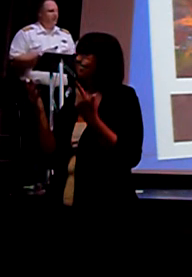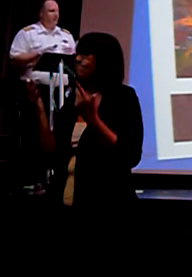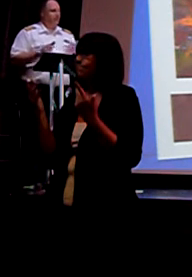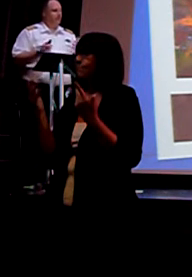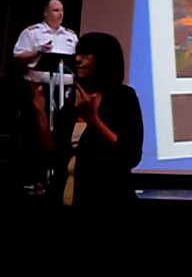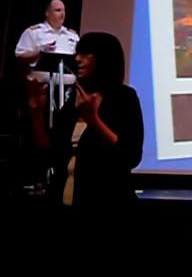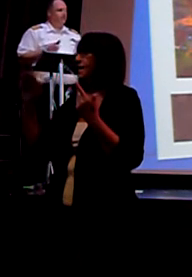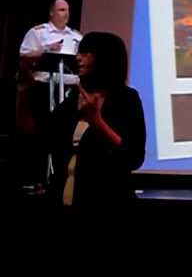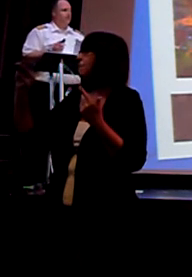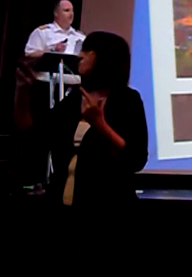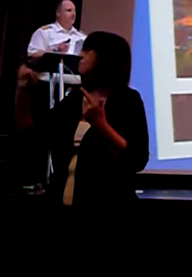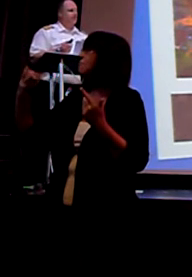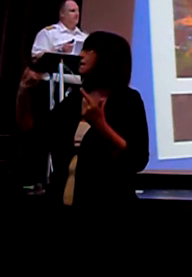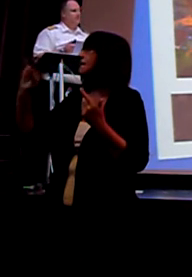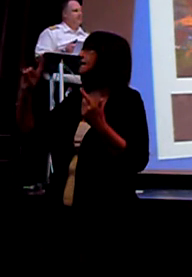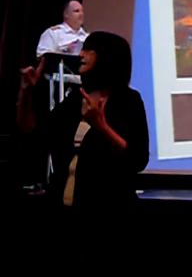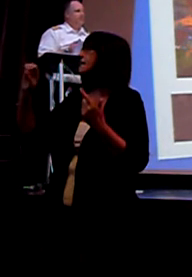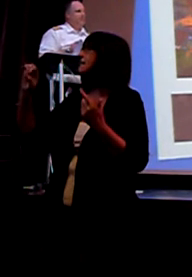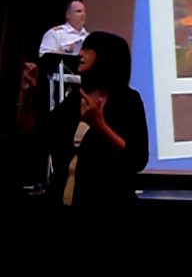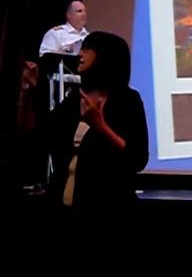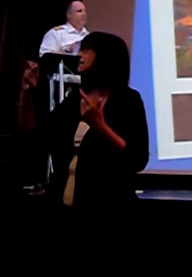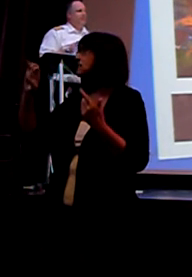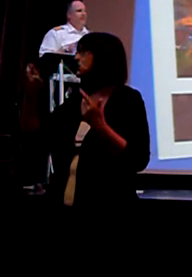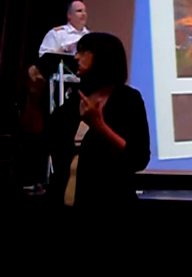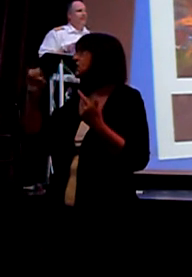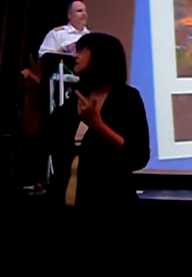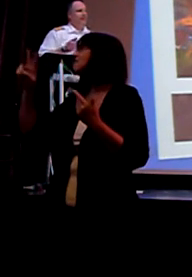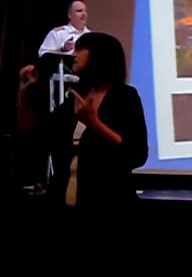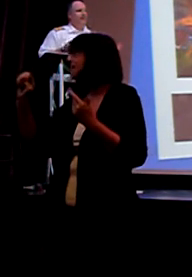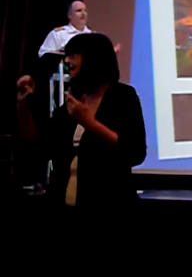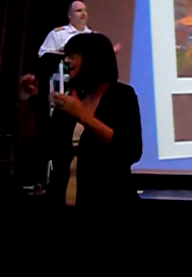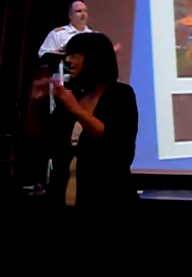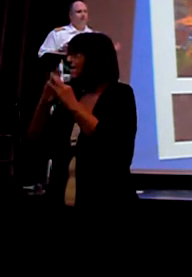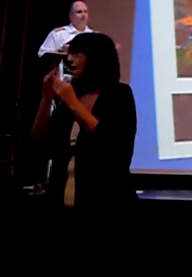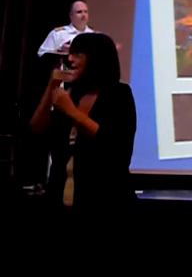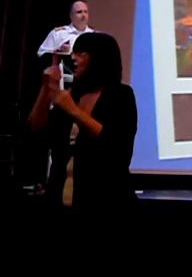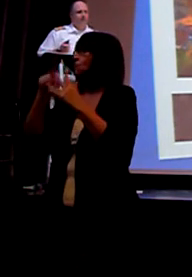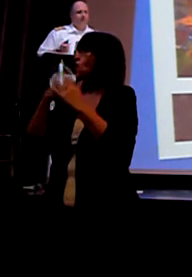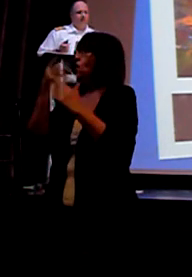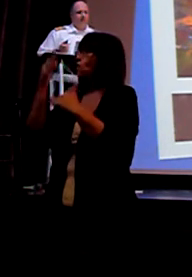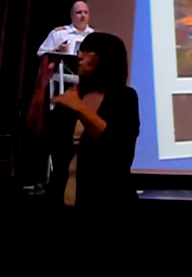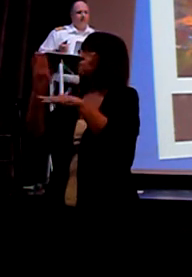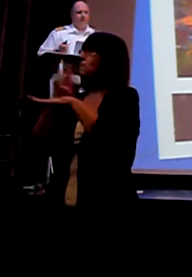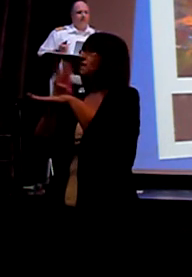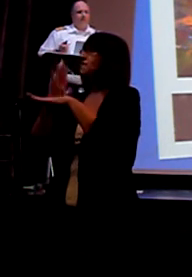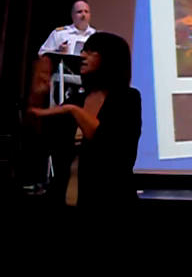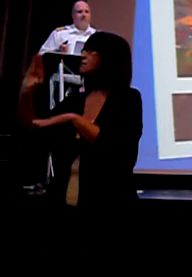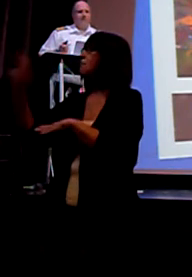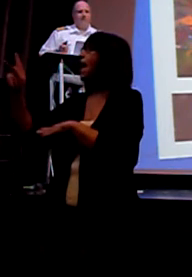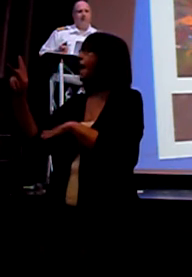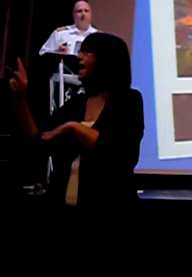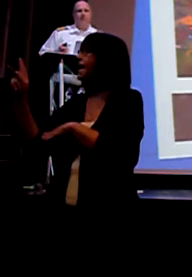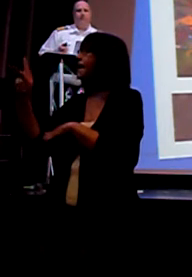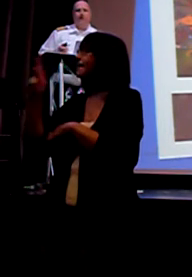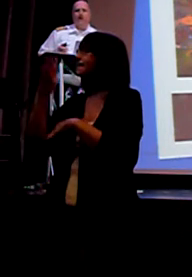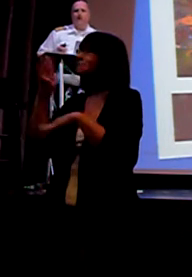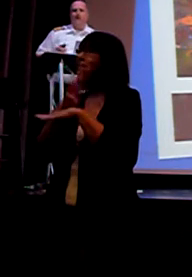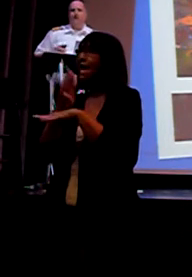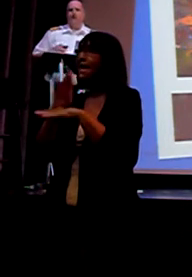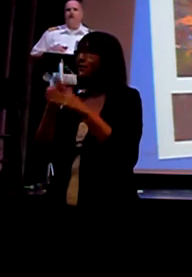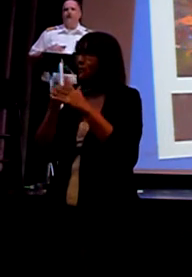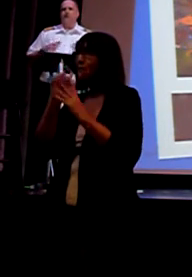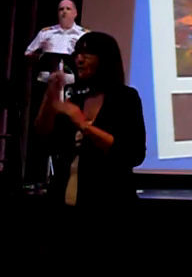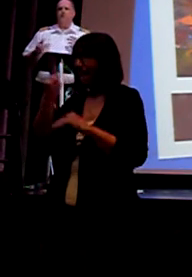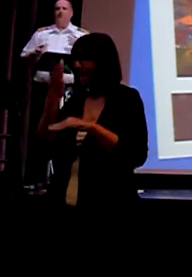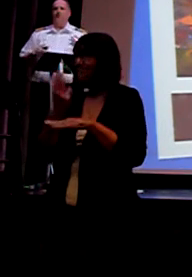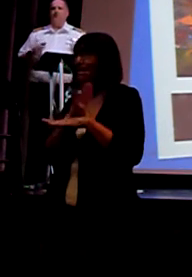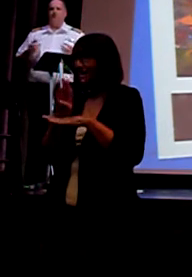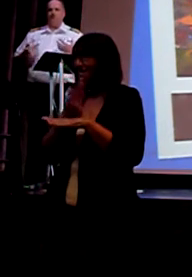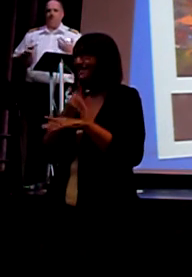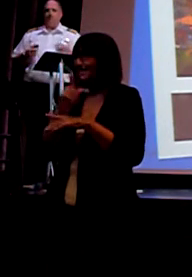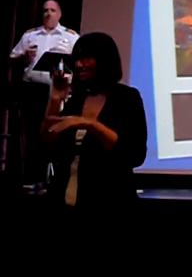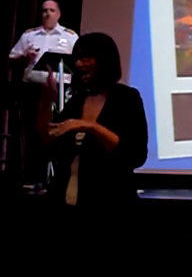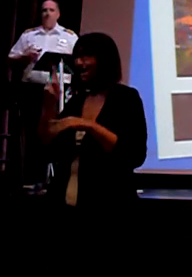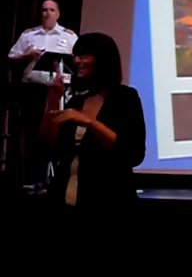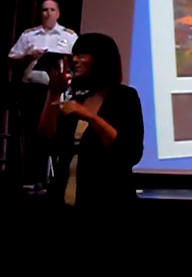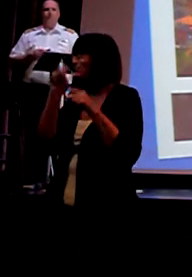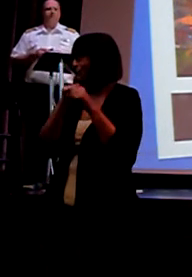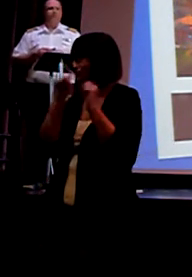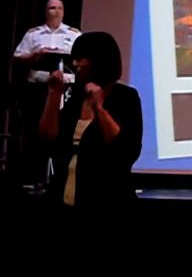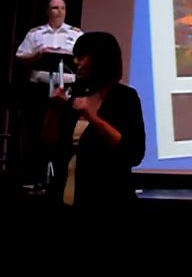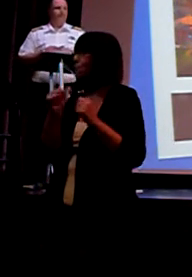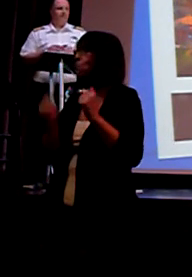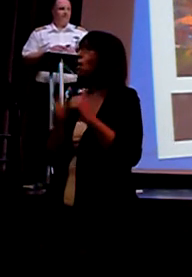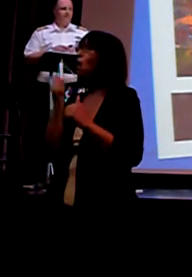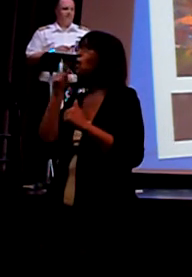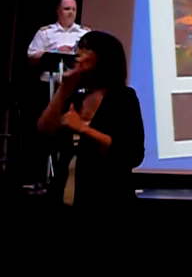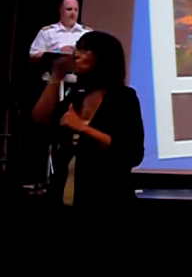Medici family that started their banking business there. And that is the banking system that most